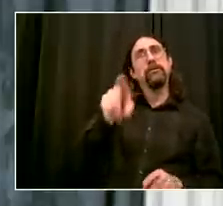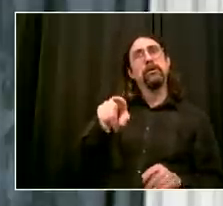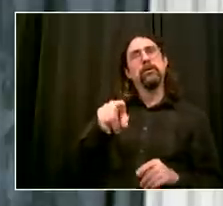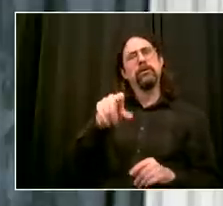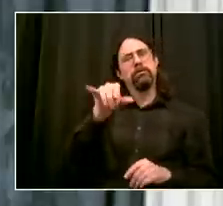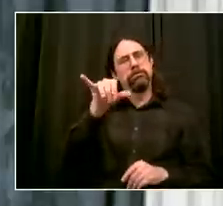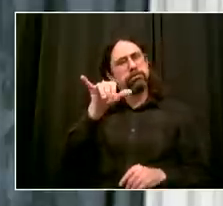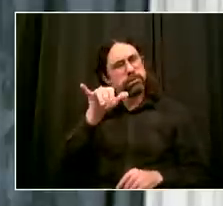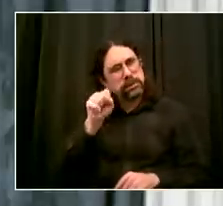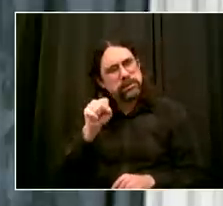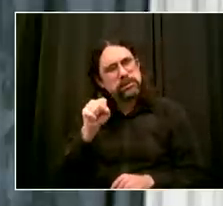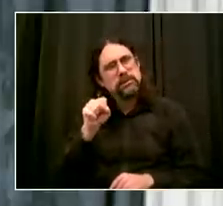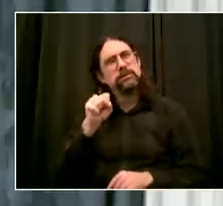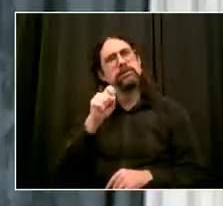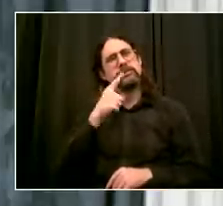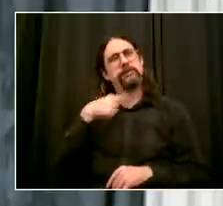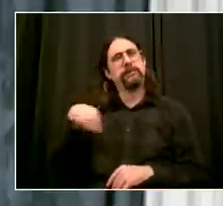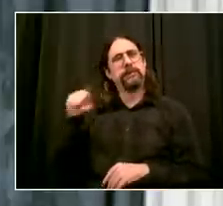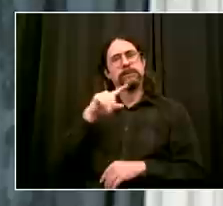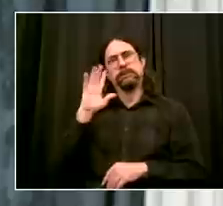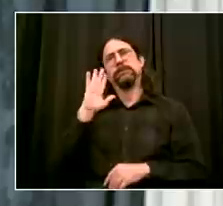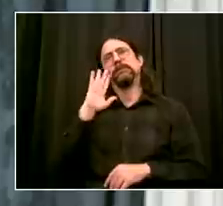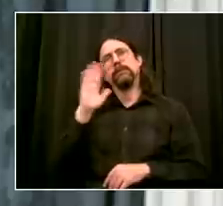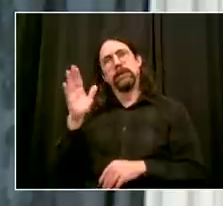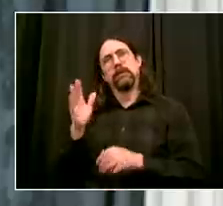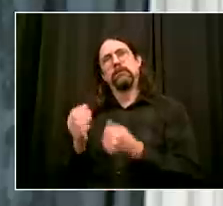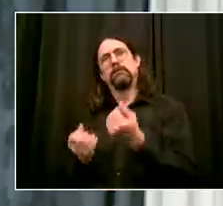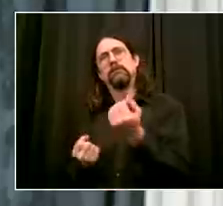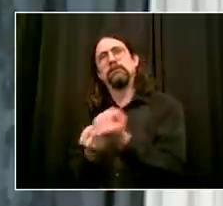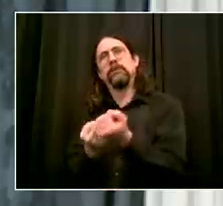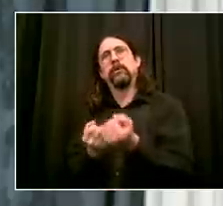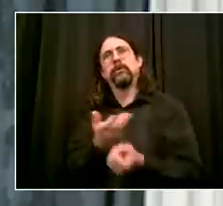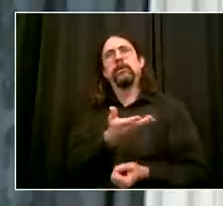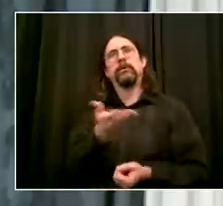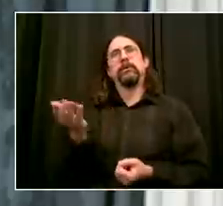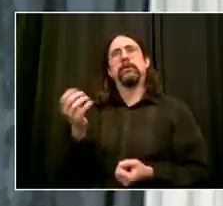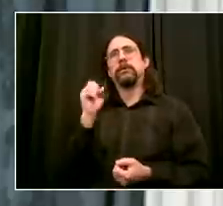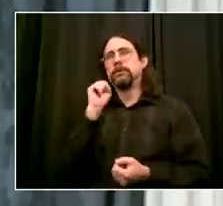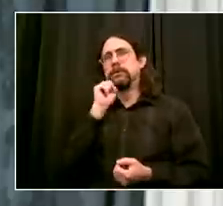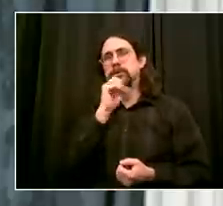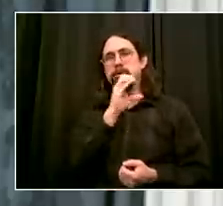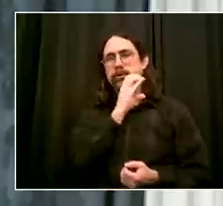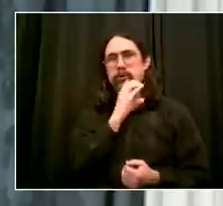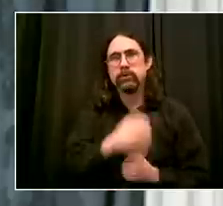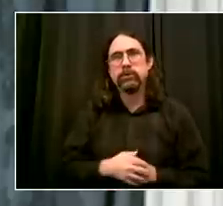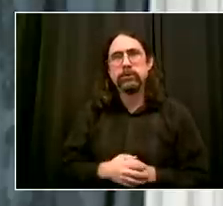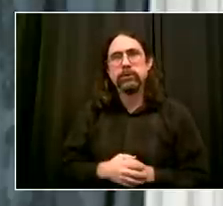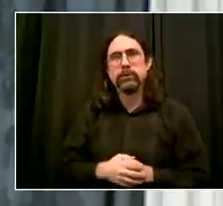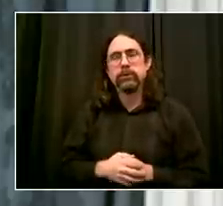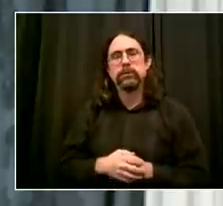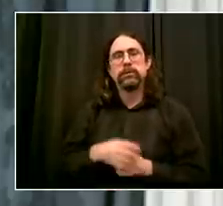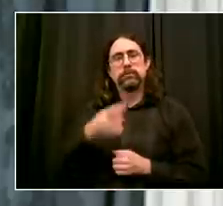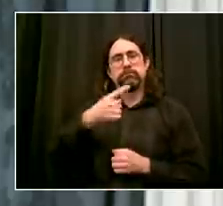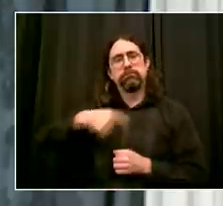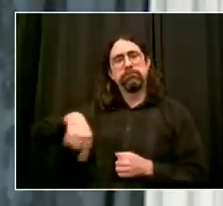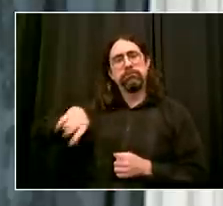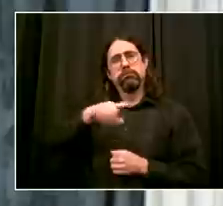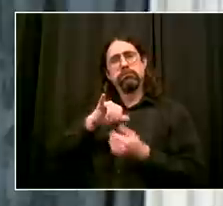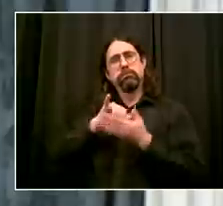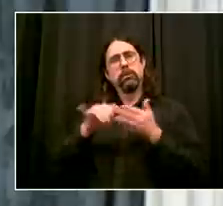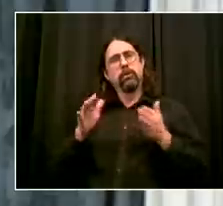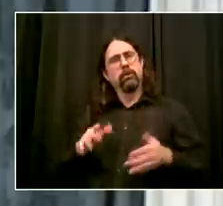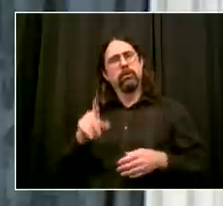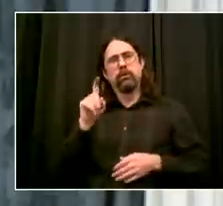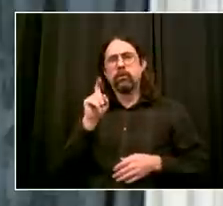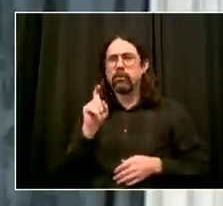delivery programs that the city has set up earlier and that continue throughout the pandemic. There